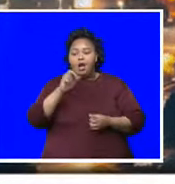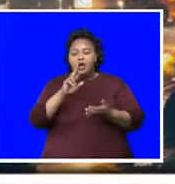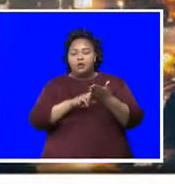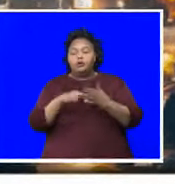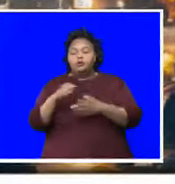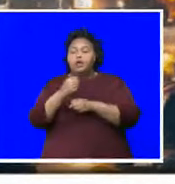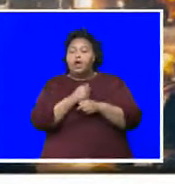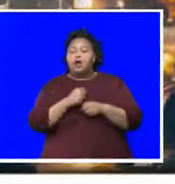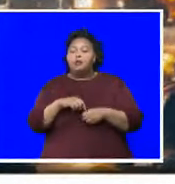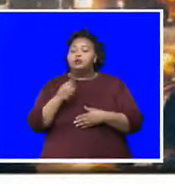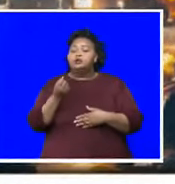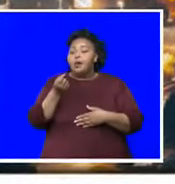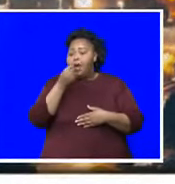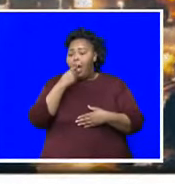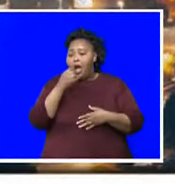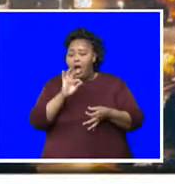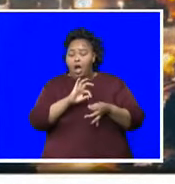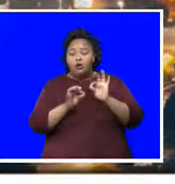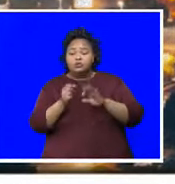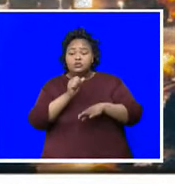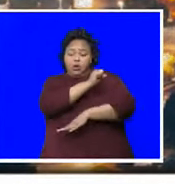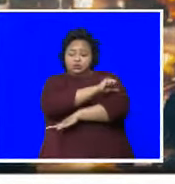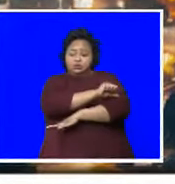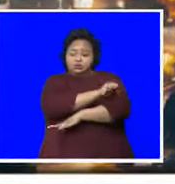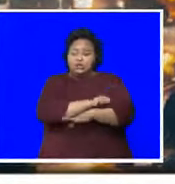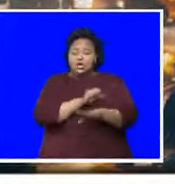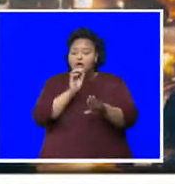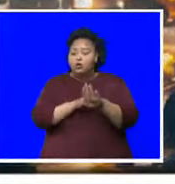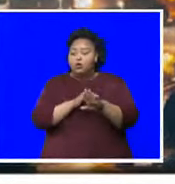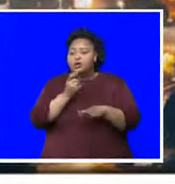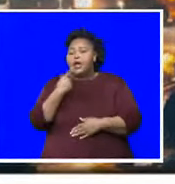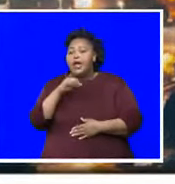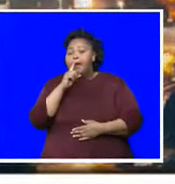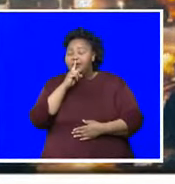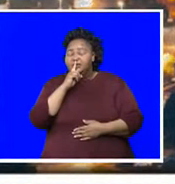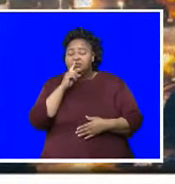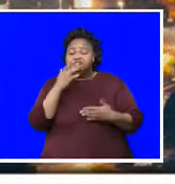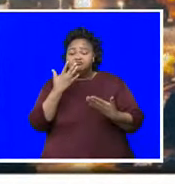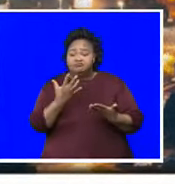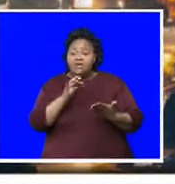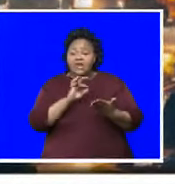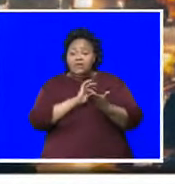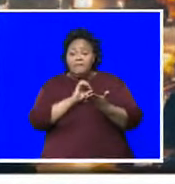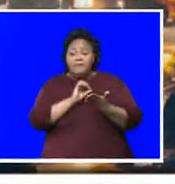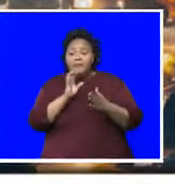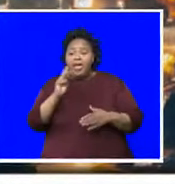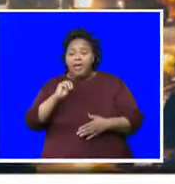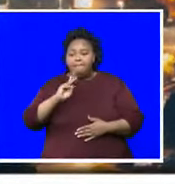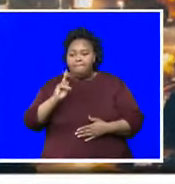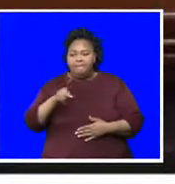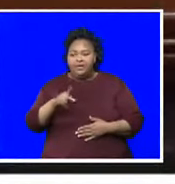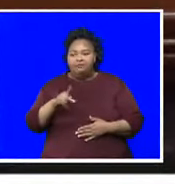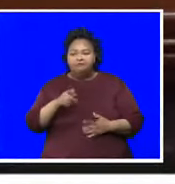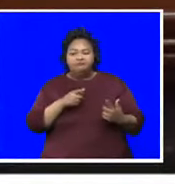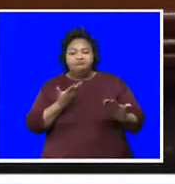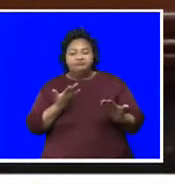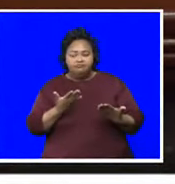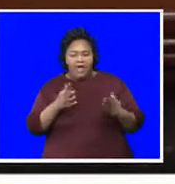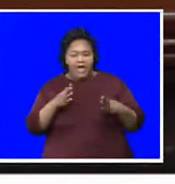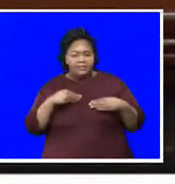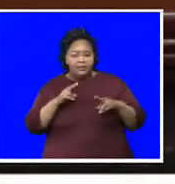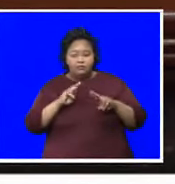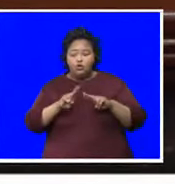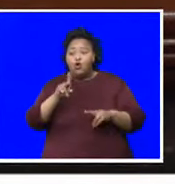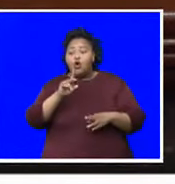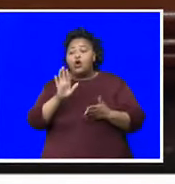of parliament in the House of Assembly were not satisfied with the answers the minister presented before the House. It